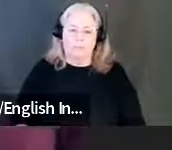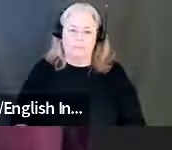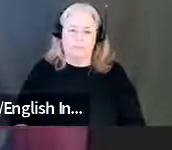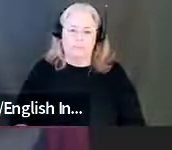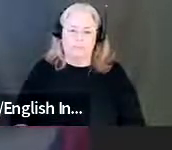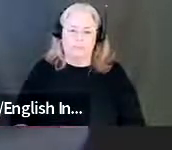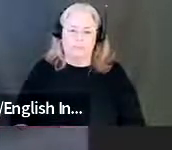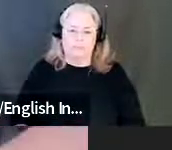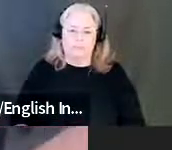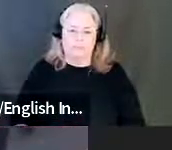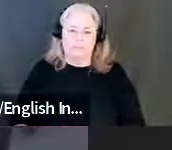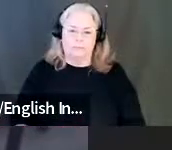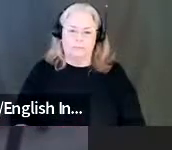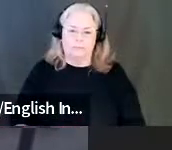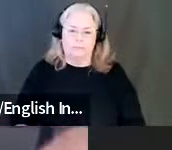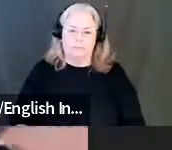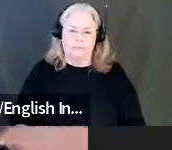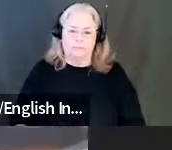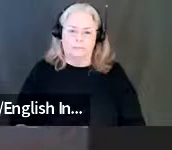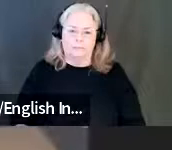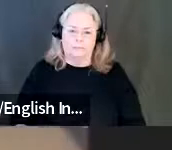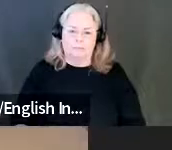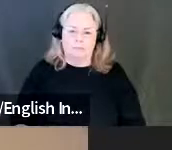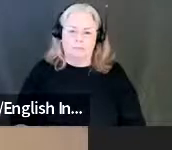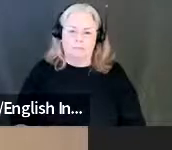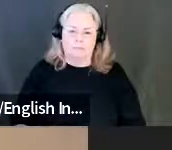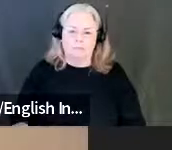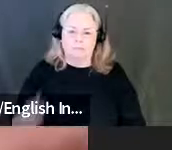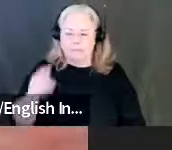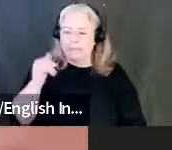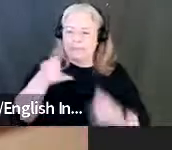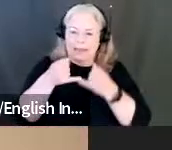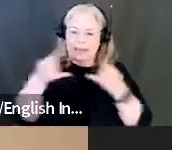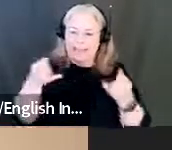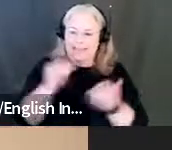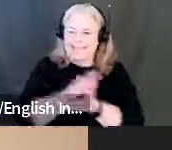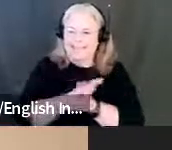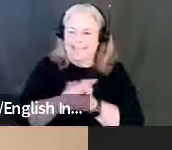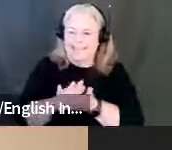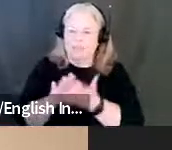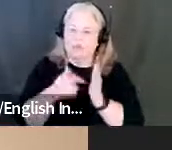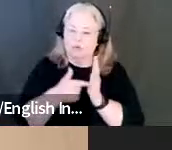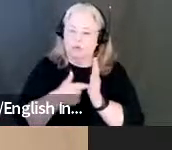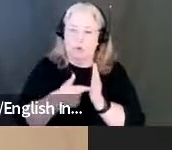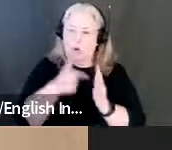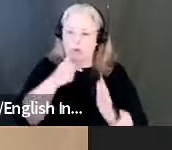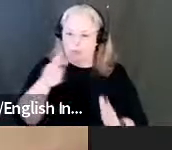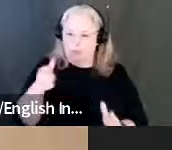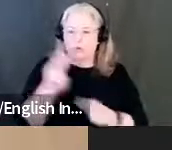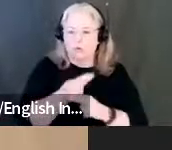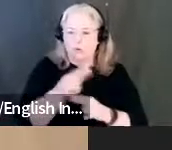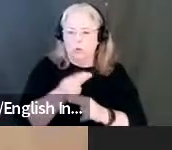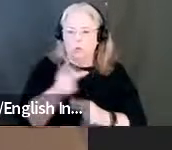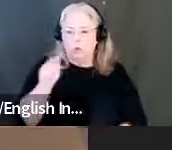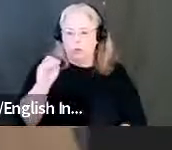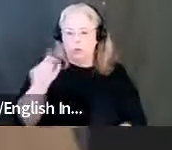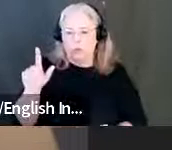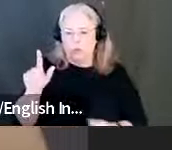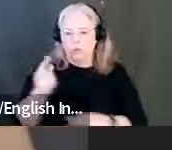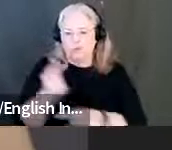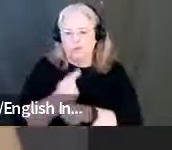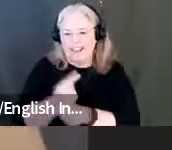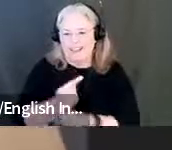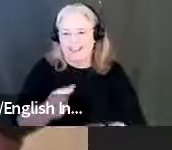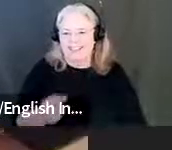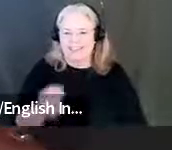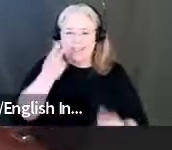that's what I'm looking for. And you can see how the lines are nice and clean. It also shows me that you're using the tool correctly. If I